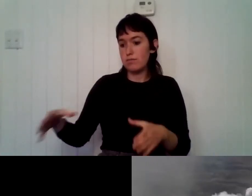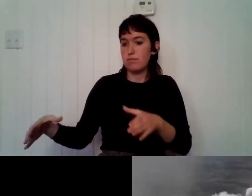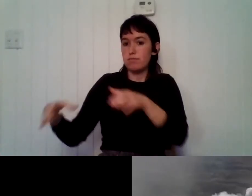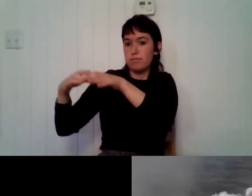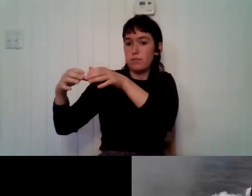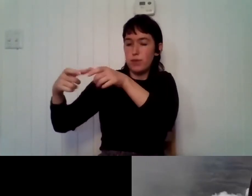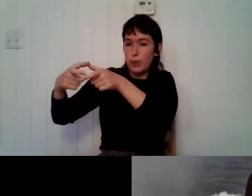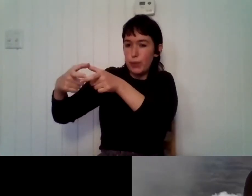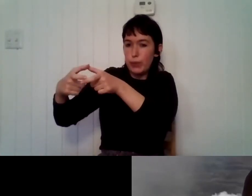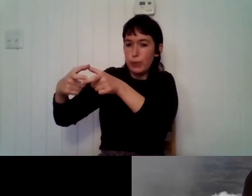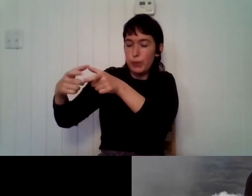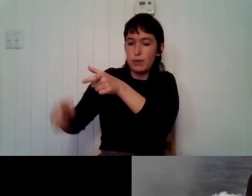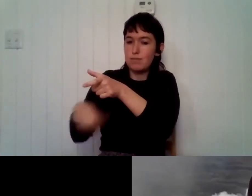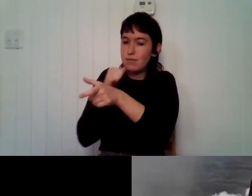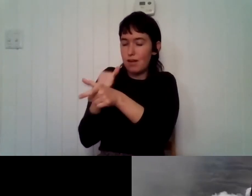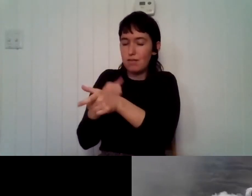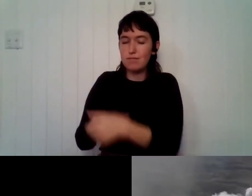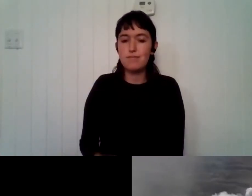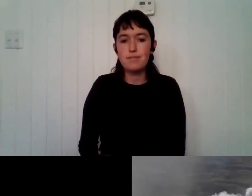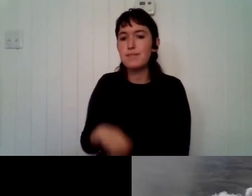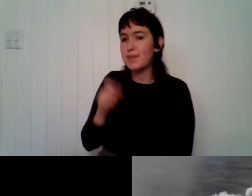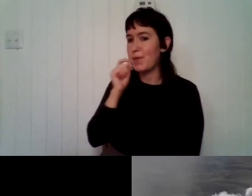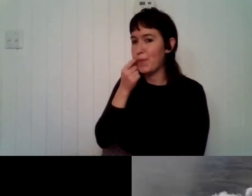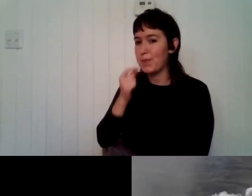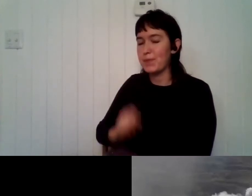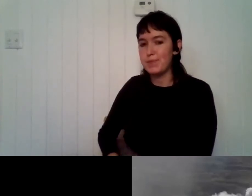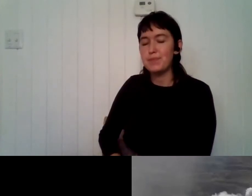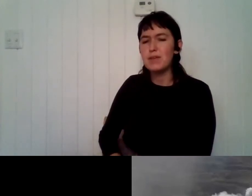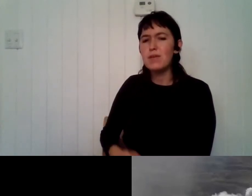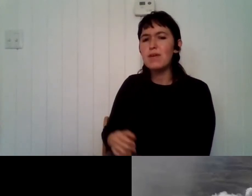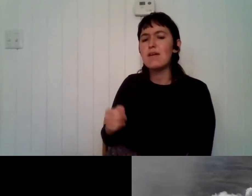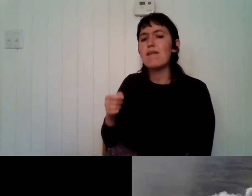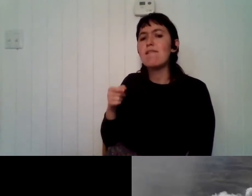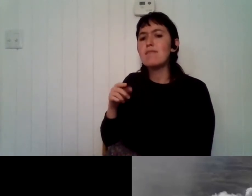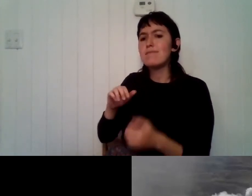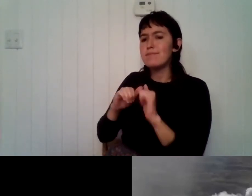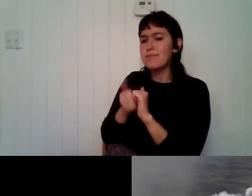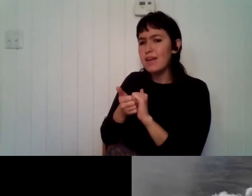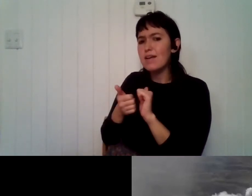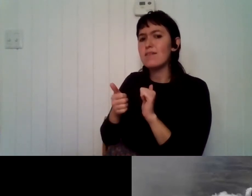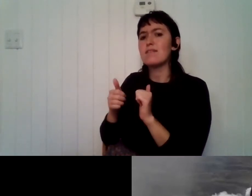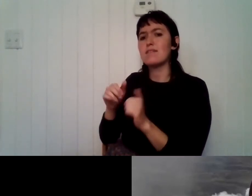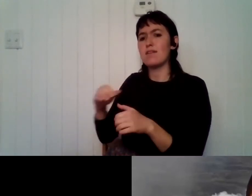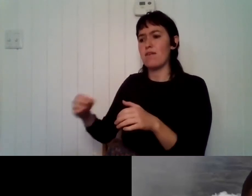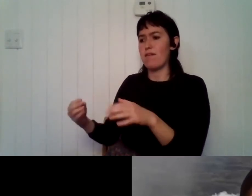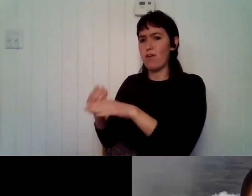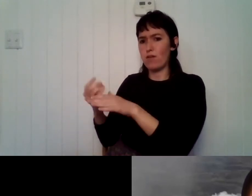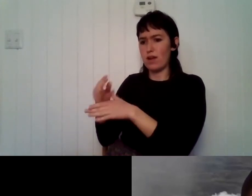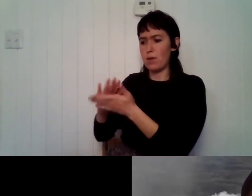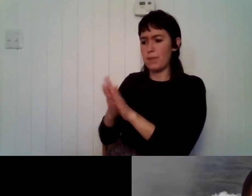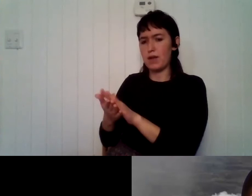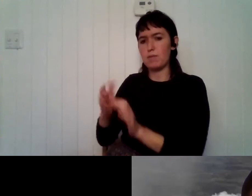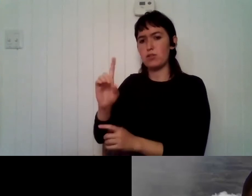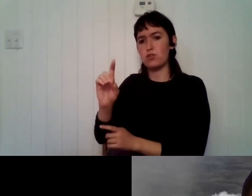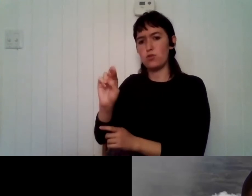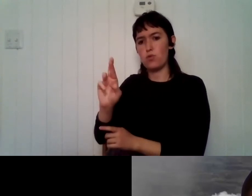Very cool. So we have a bunch of questions that are asking, like, how does a volcano become dormant, and how do people know that it's dormant,